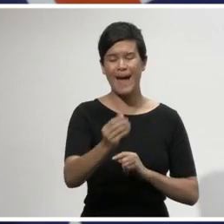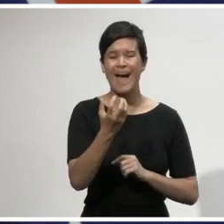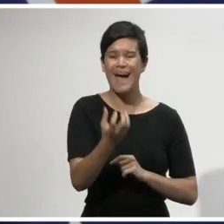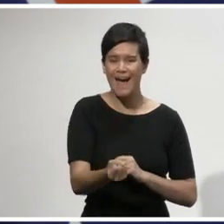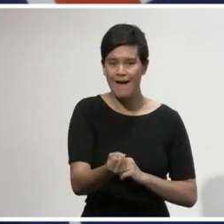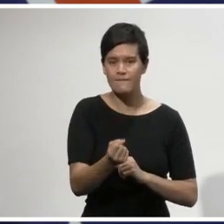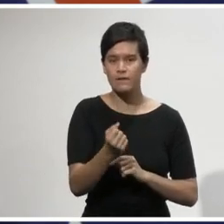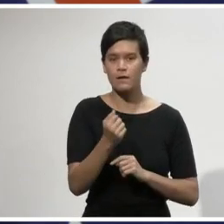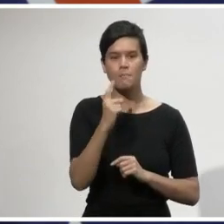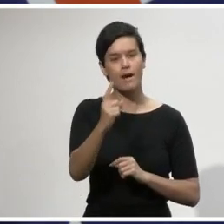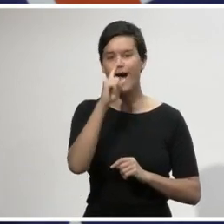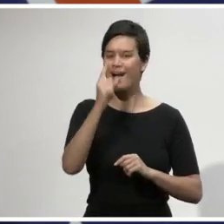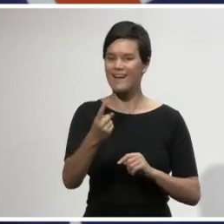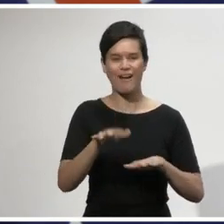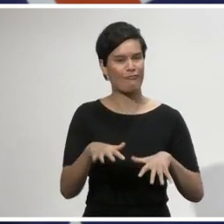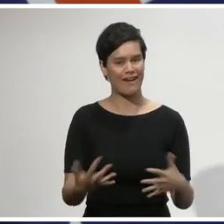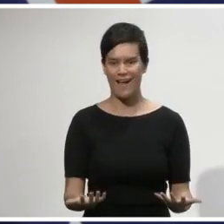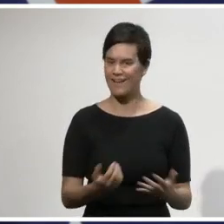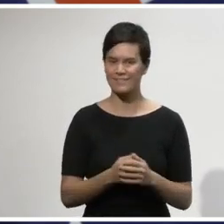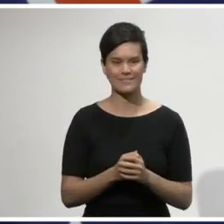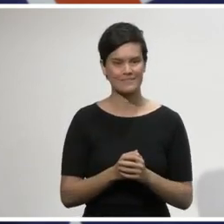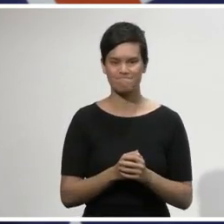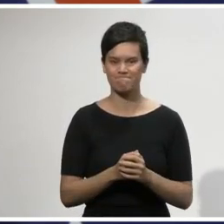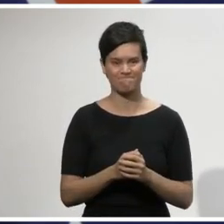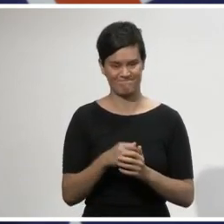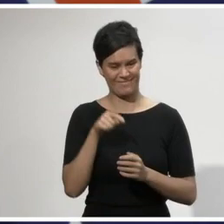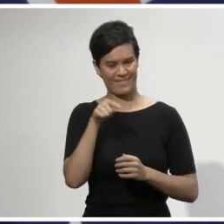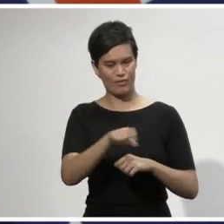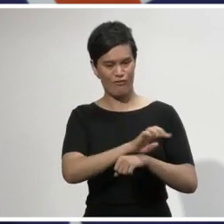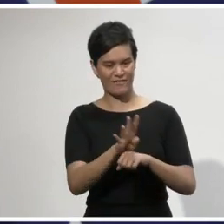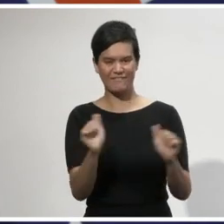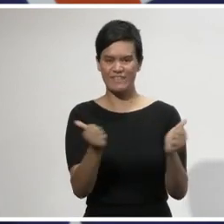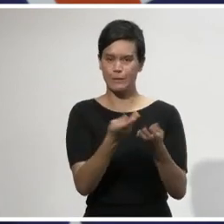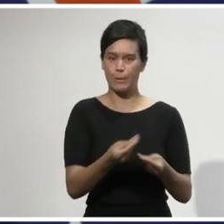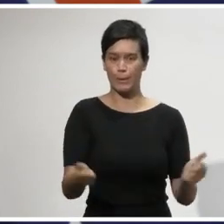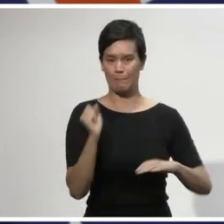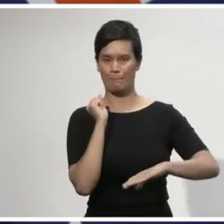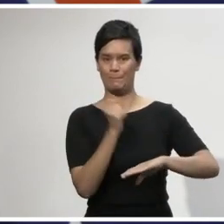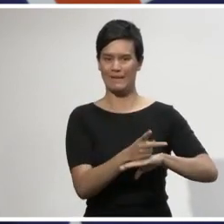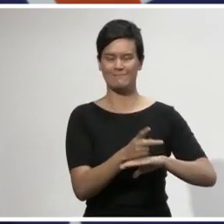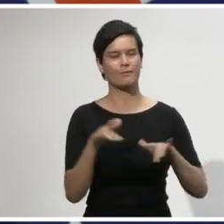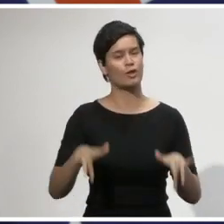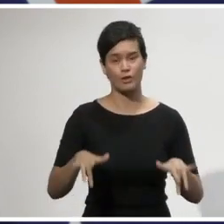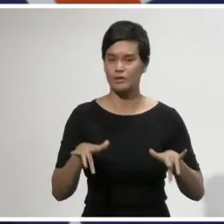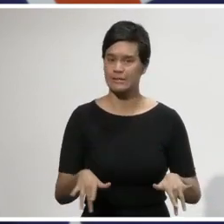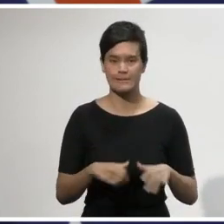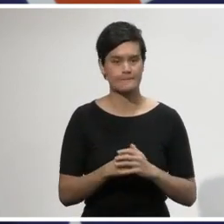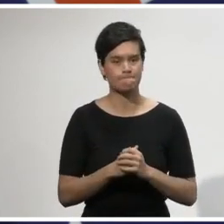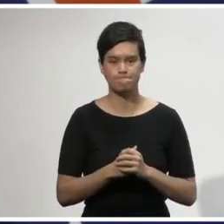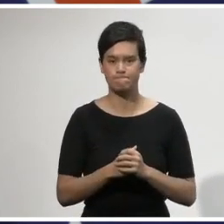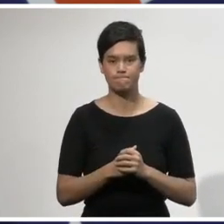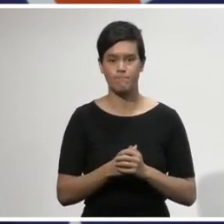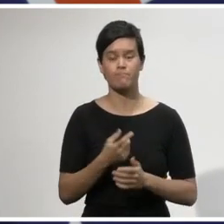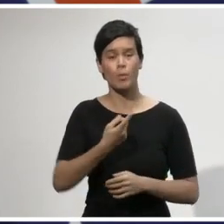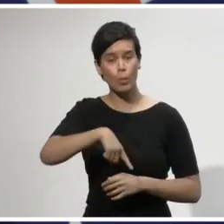see that, but it very much emphasises that we're not out of the woods. We can't be complacent. We would expect to see numbers to